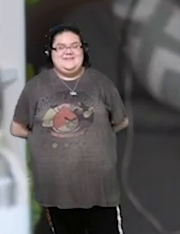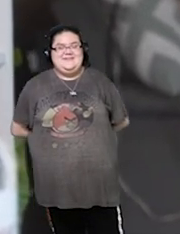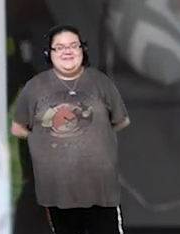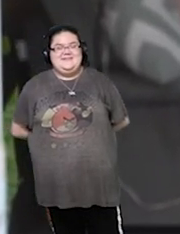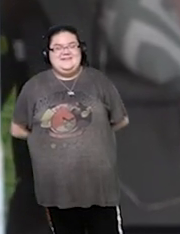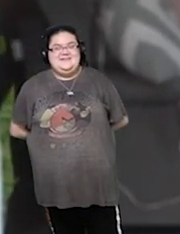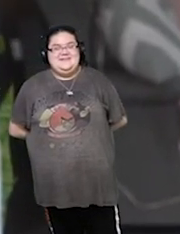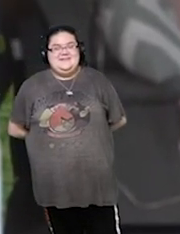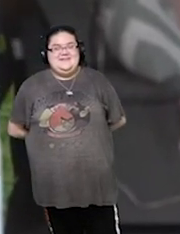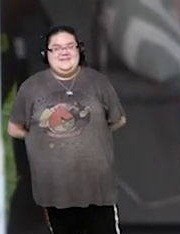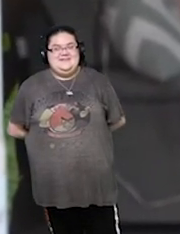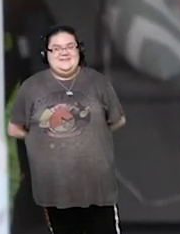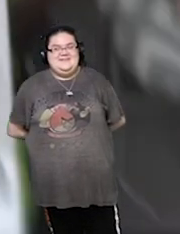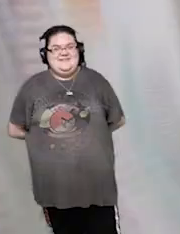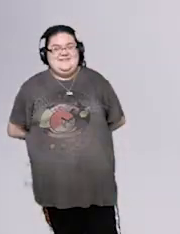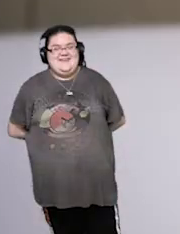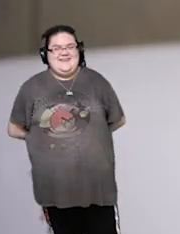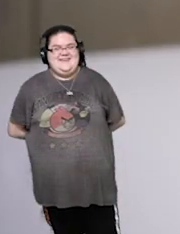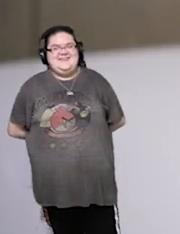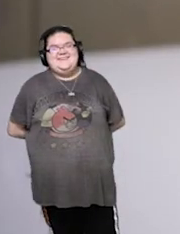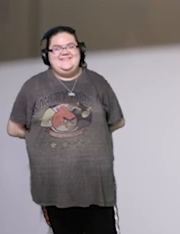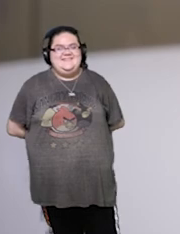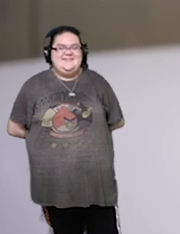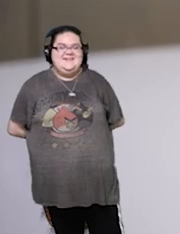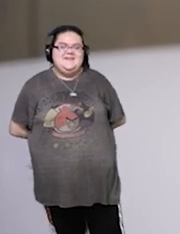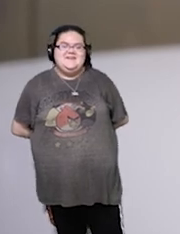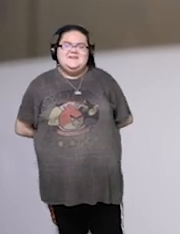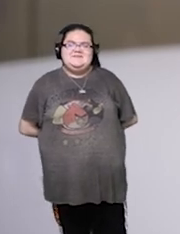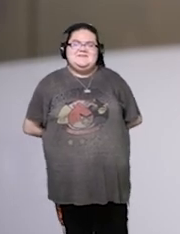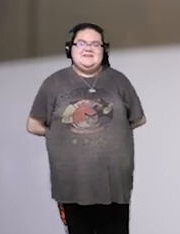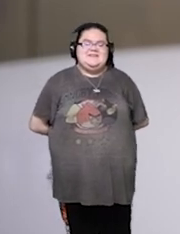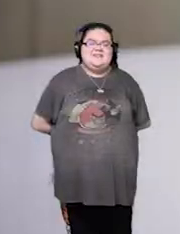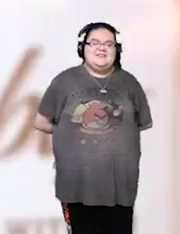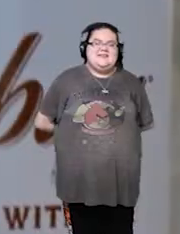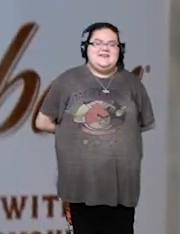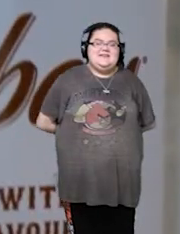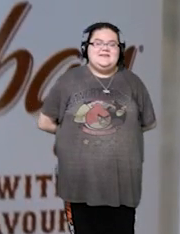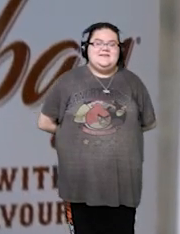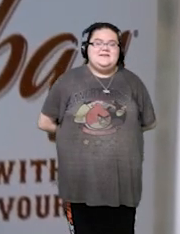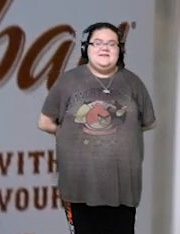Christ. Balenciaga. Eh.